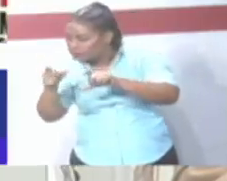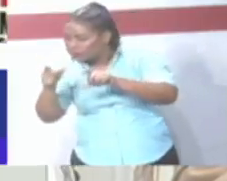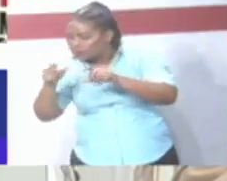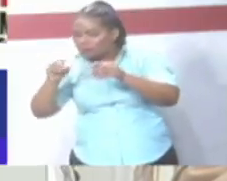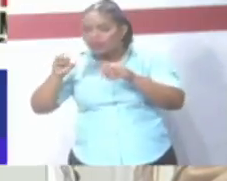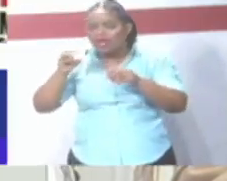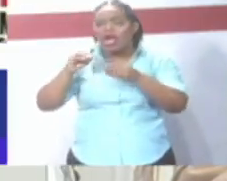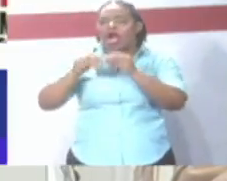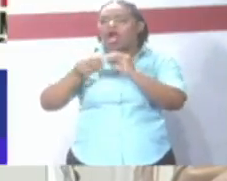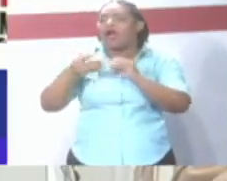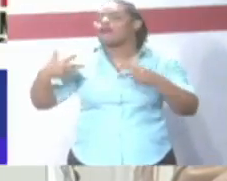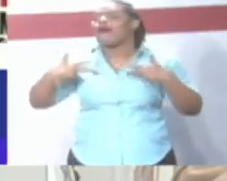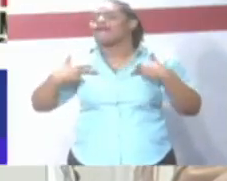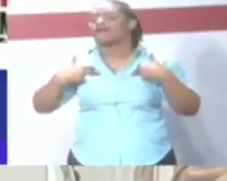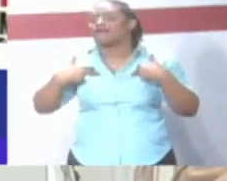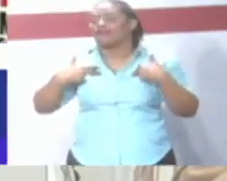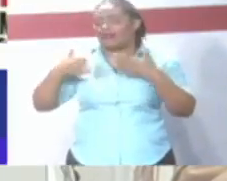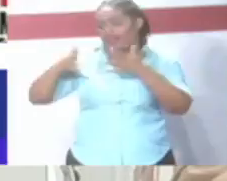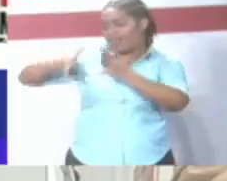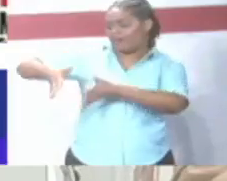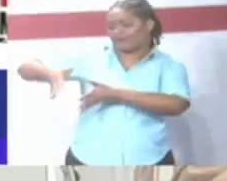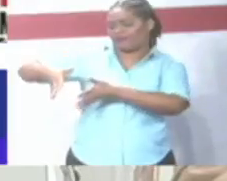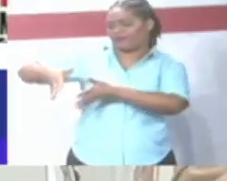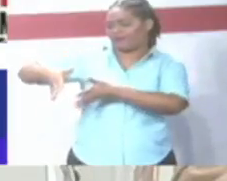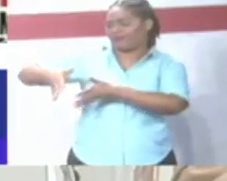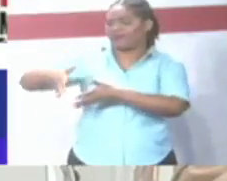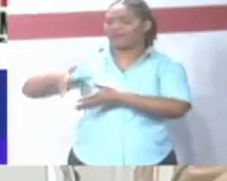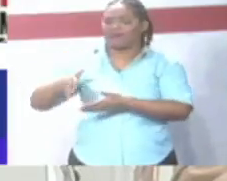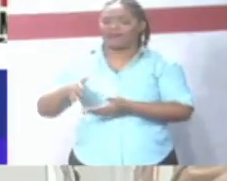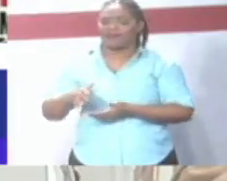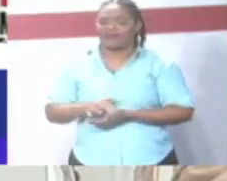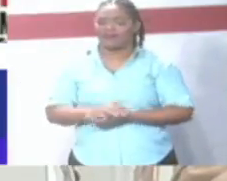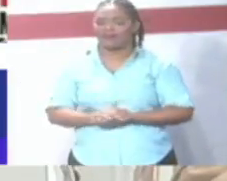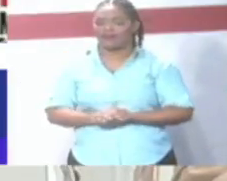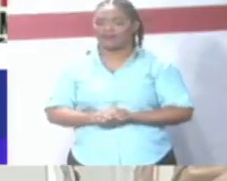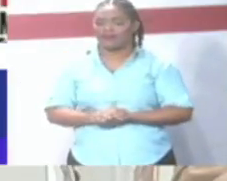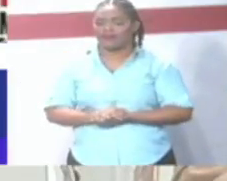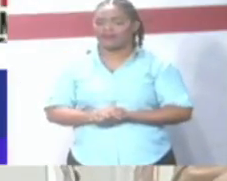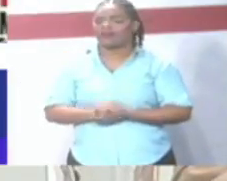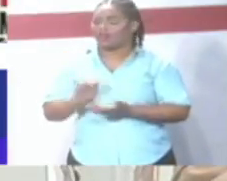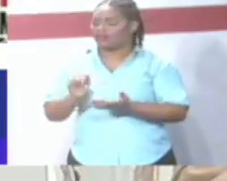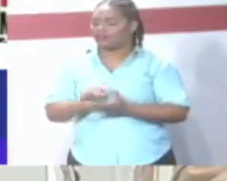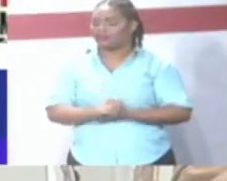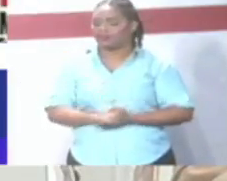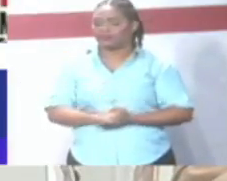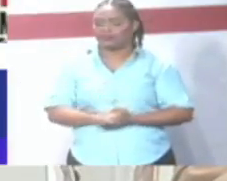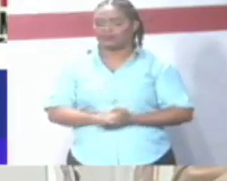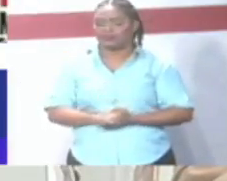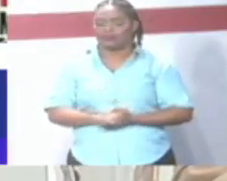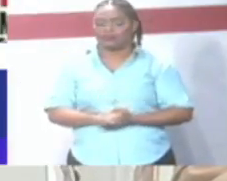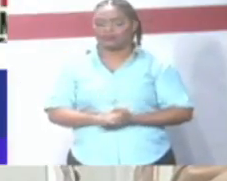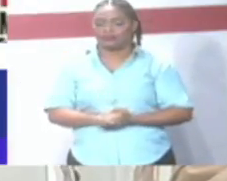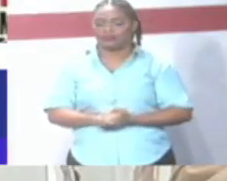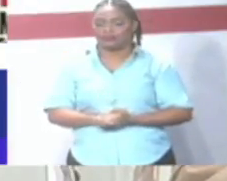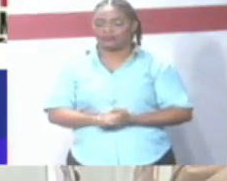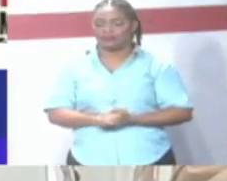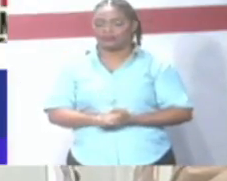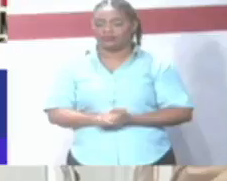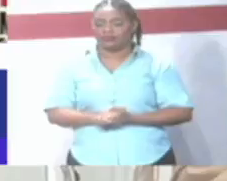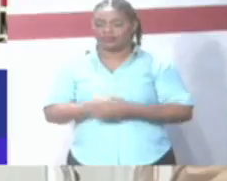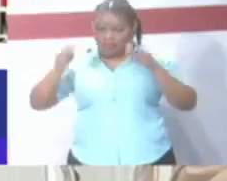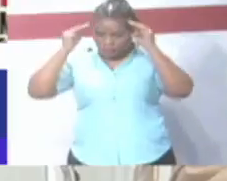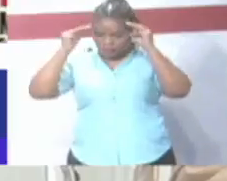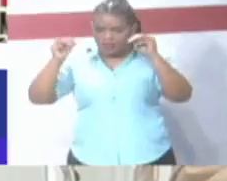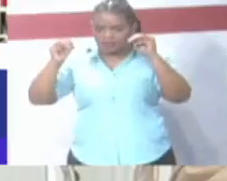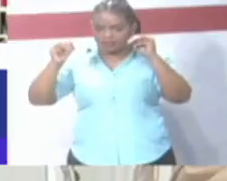have left over to be donated. But as I said, that is being handled through the Ministry of Foreign and CARICOM Affairs